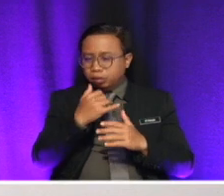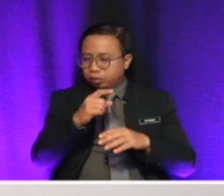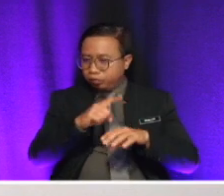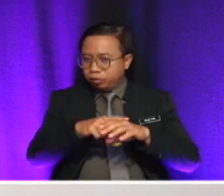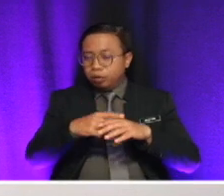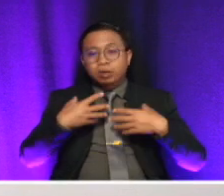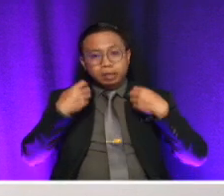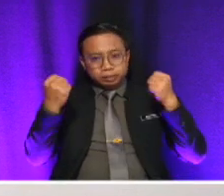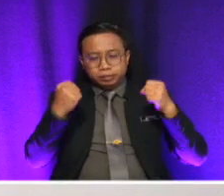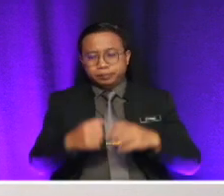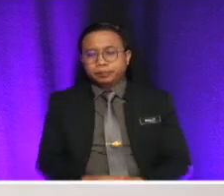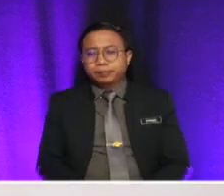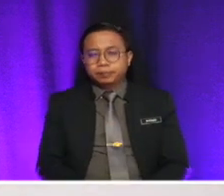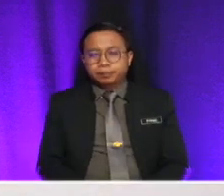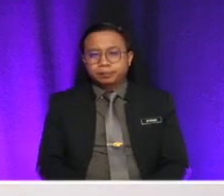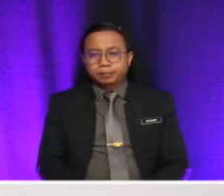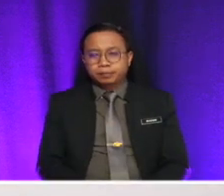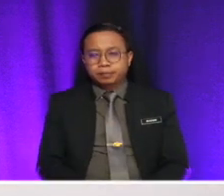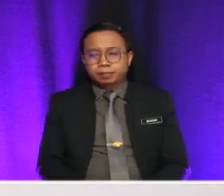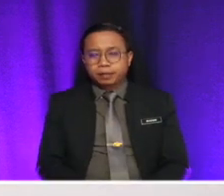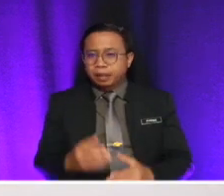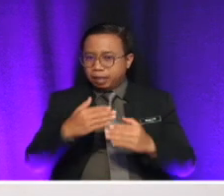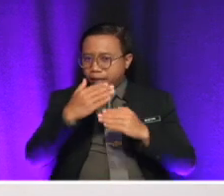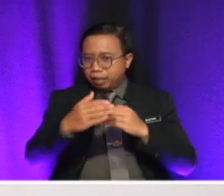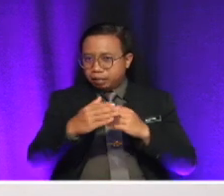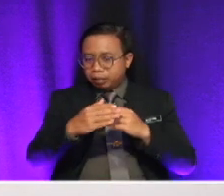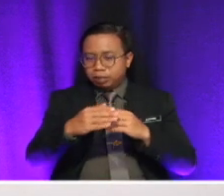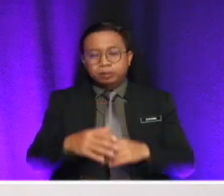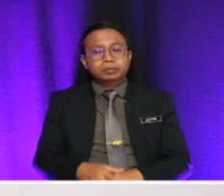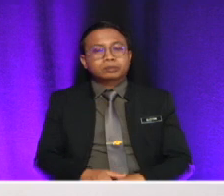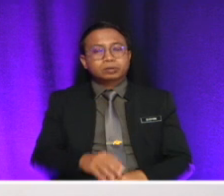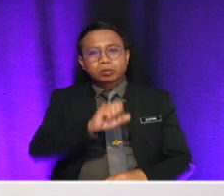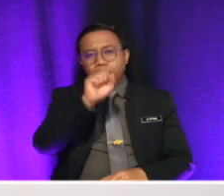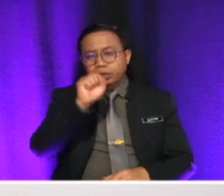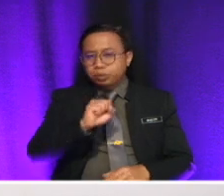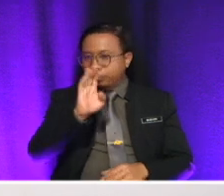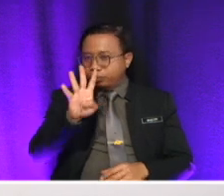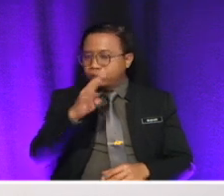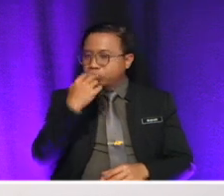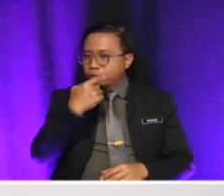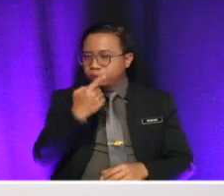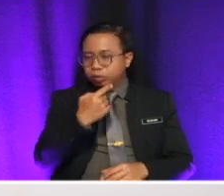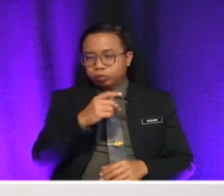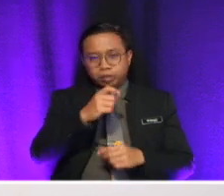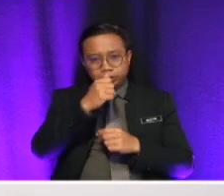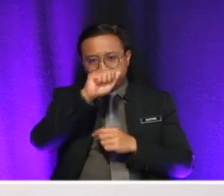Vashini, and you get your colored stick too. All right. All right. Let's look at the next one. Okay. Question 4. Who would like to answer question